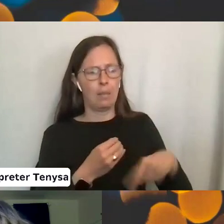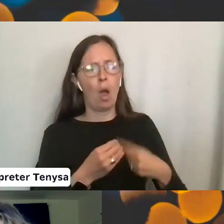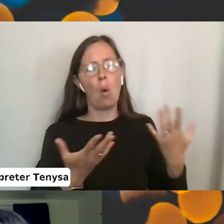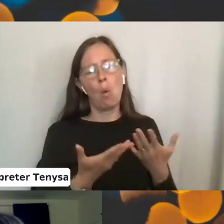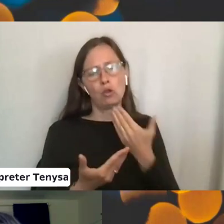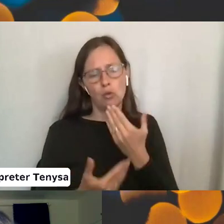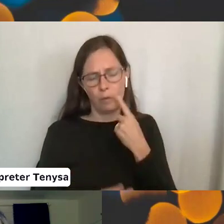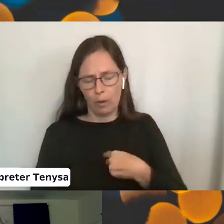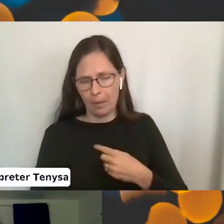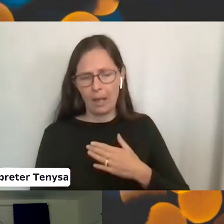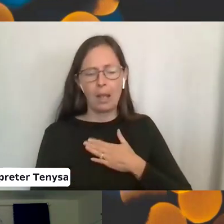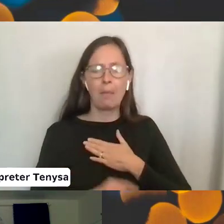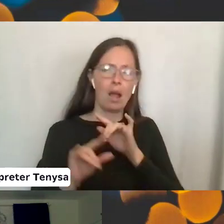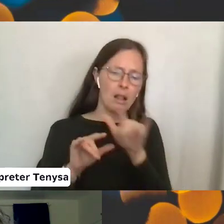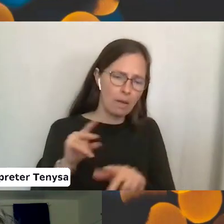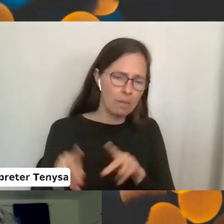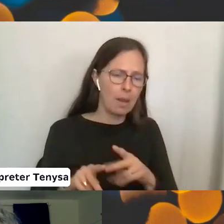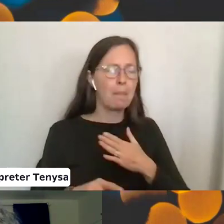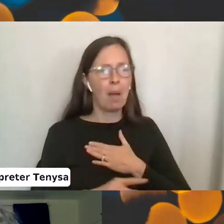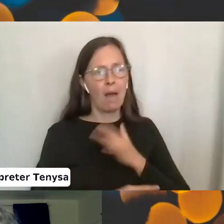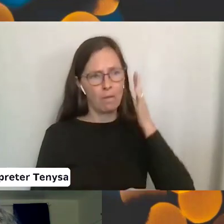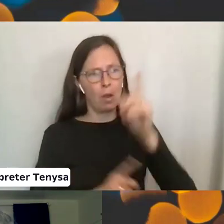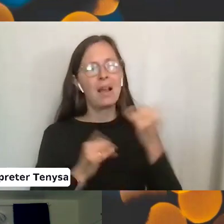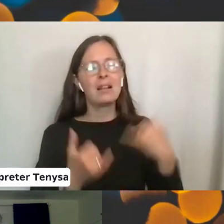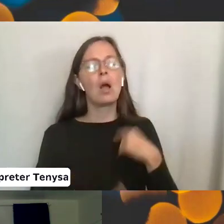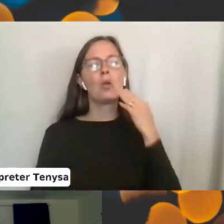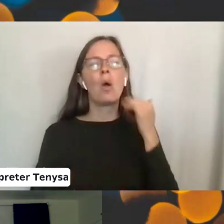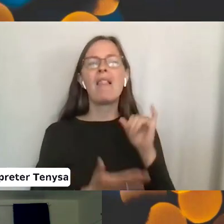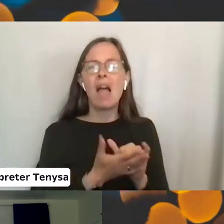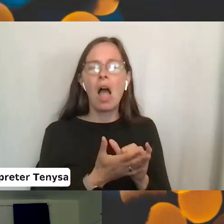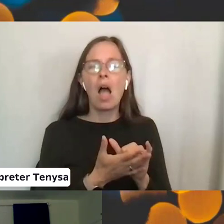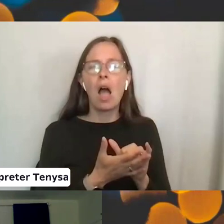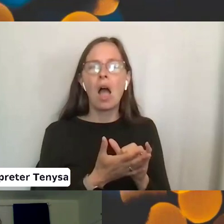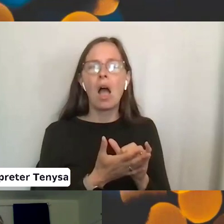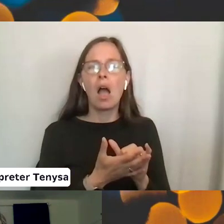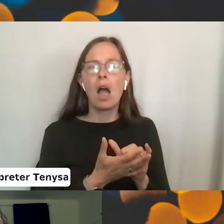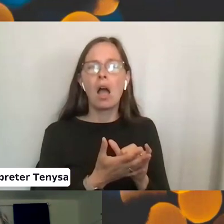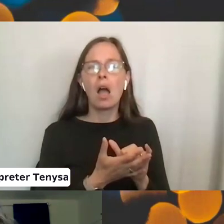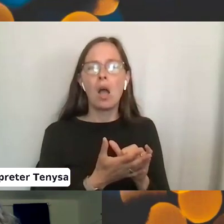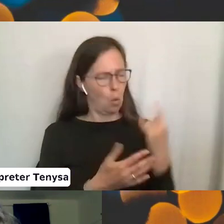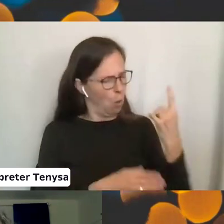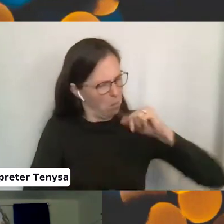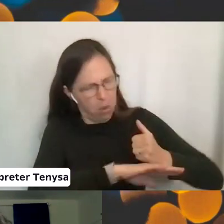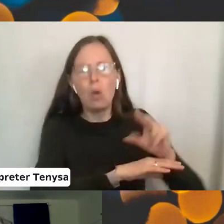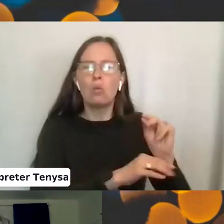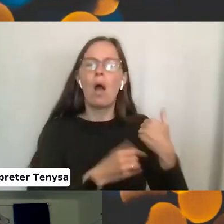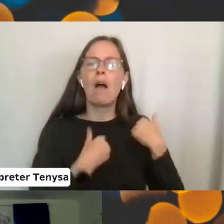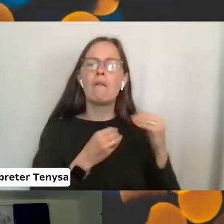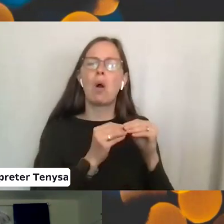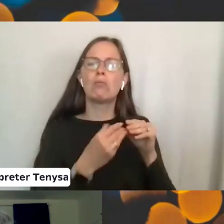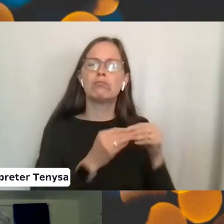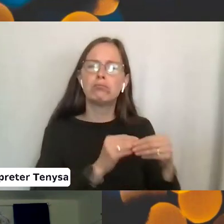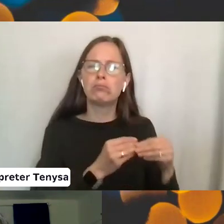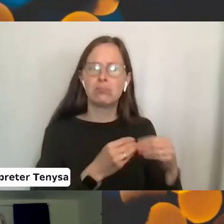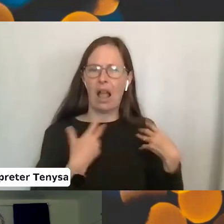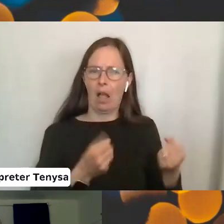my future. But now I know that that's a little more malleable in a healthy way. I'm not codependent on